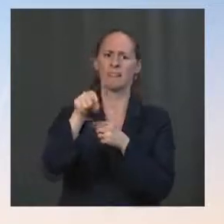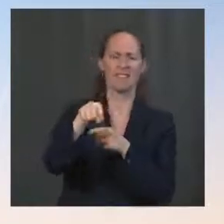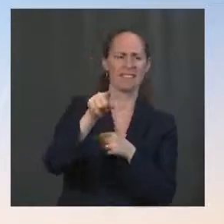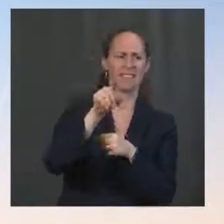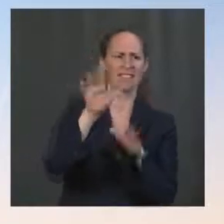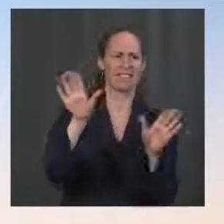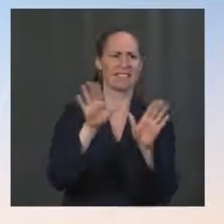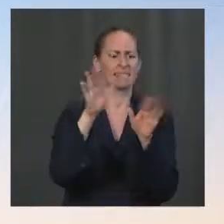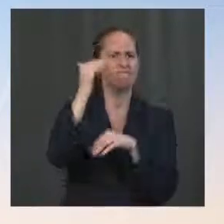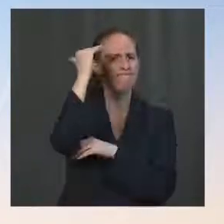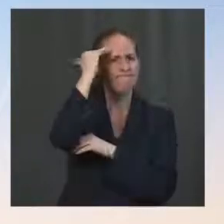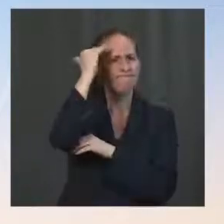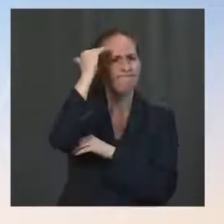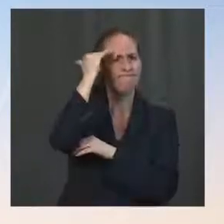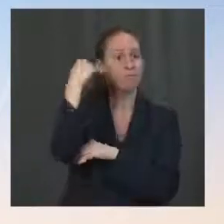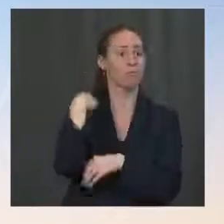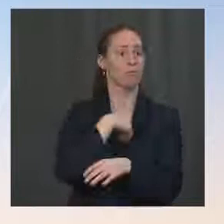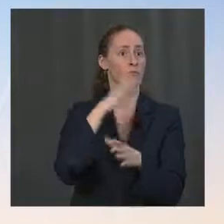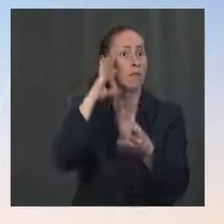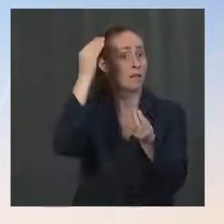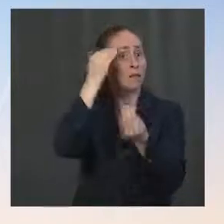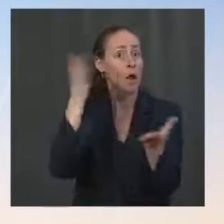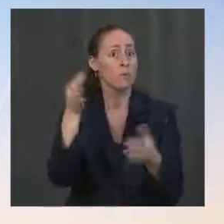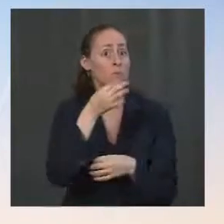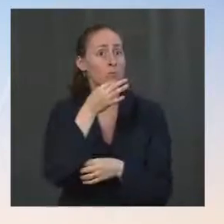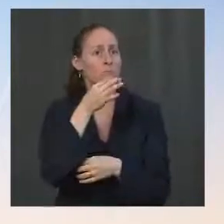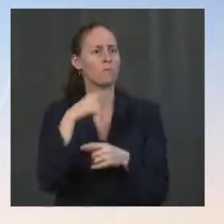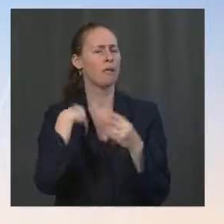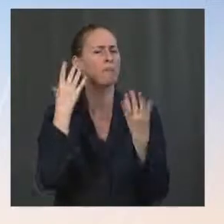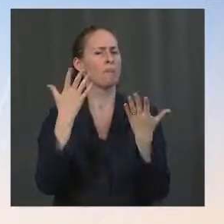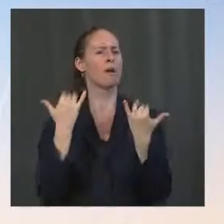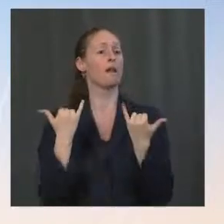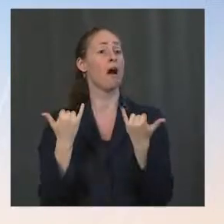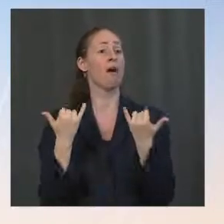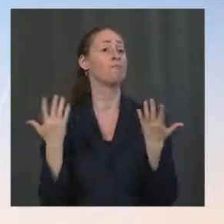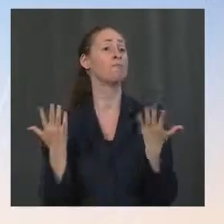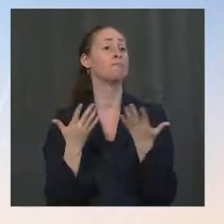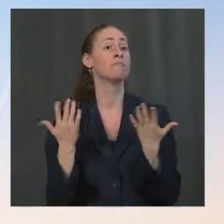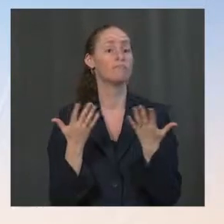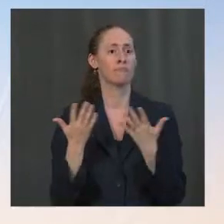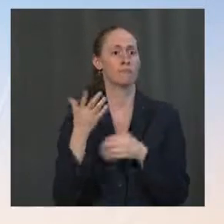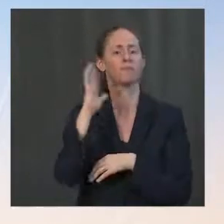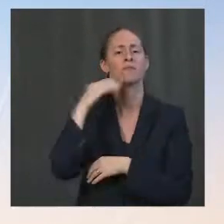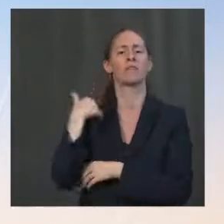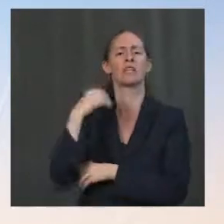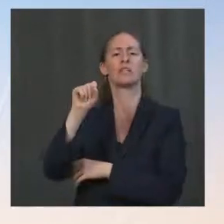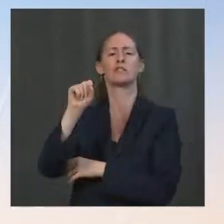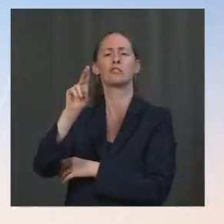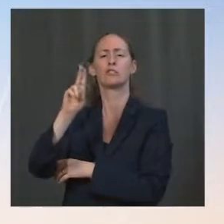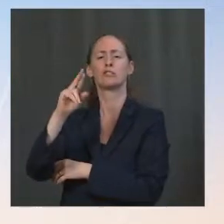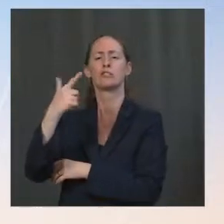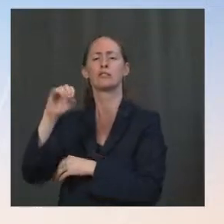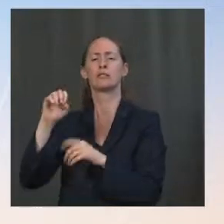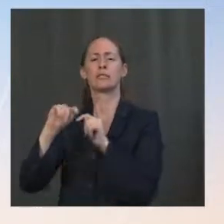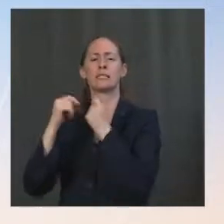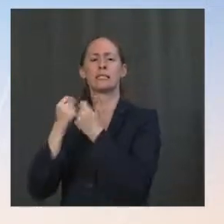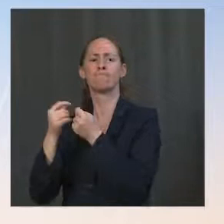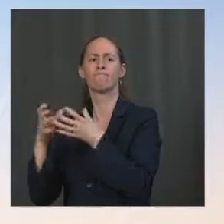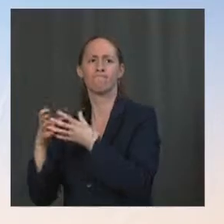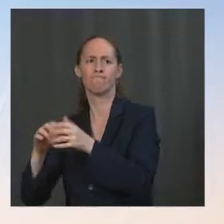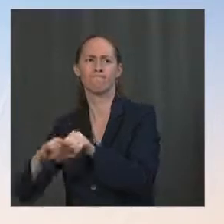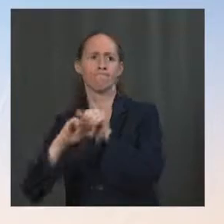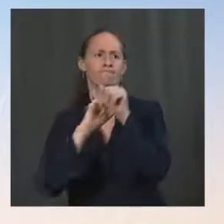this shortly, but I'll tell you, we are sending a surge response team, 50 FEMA paramedics who will be providing medical care